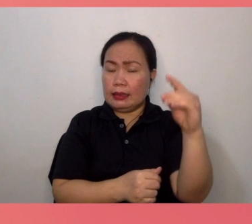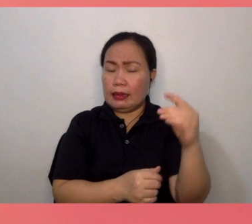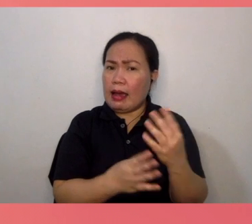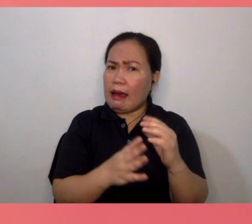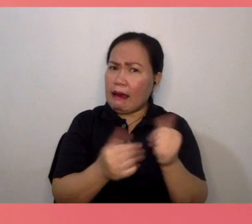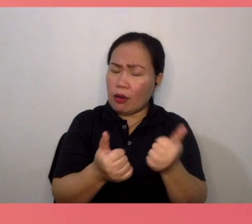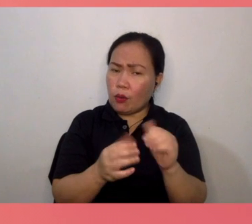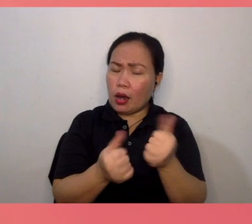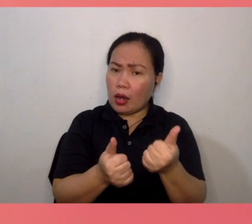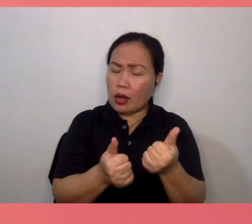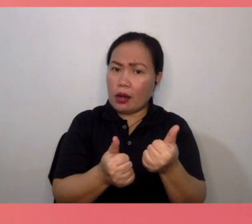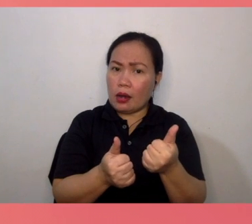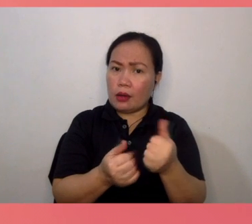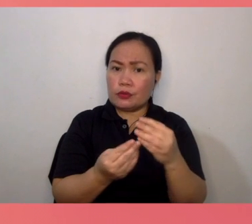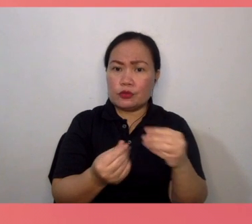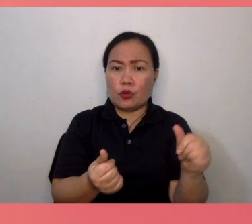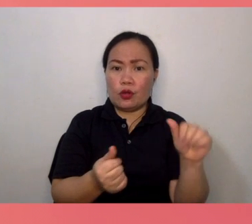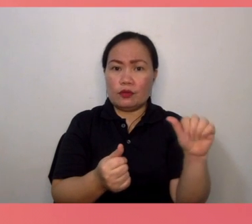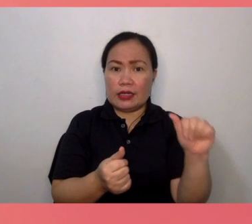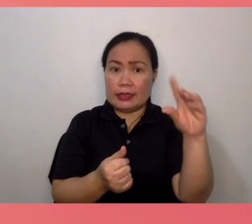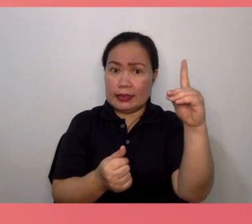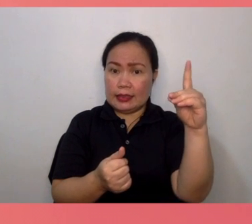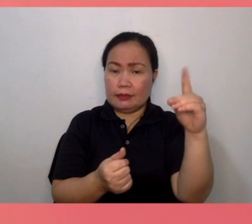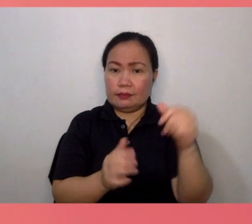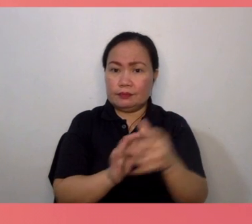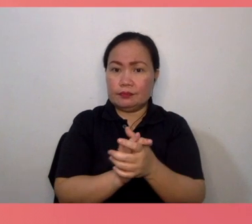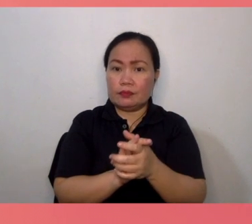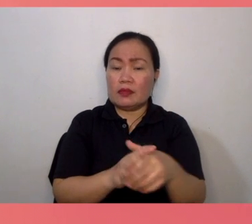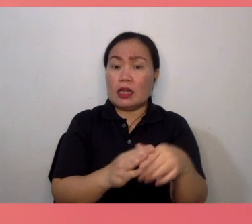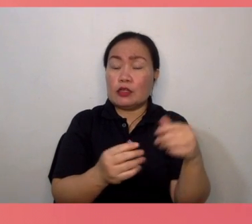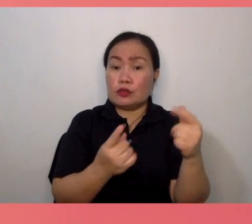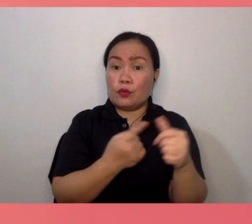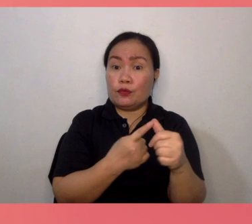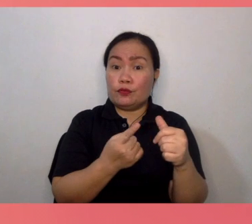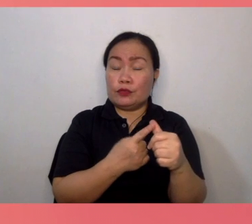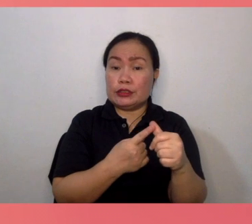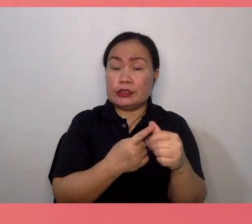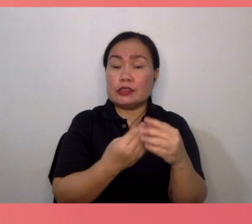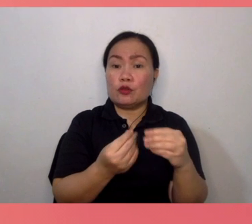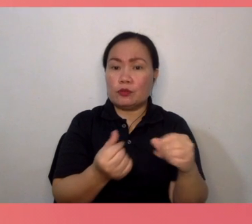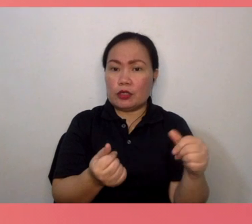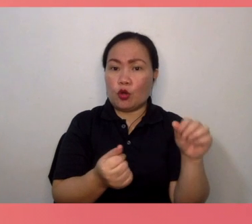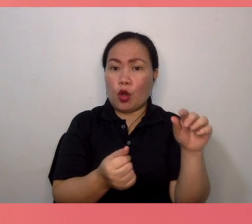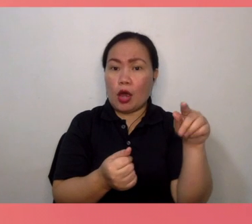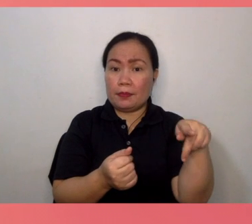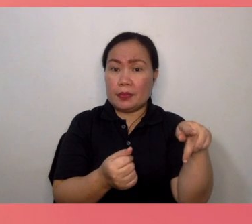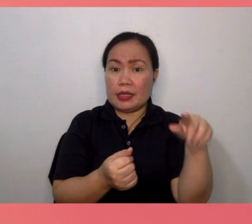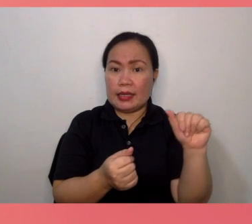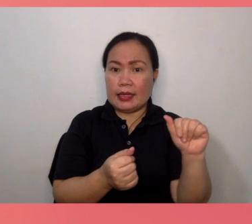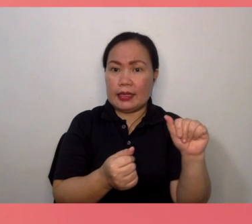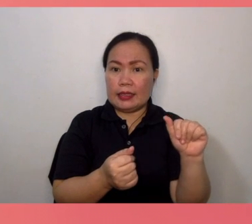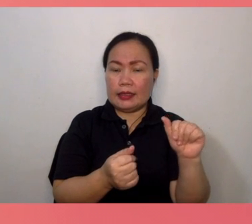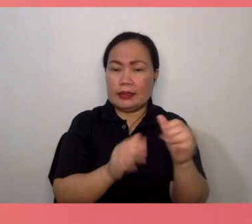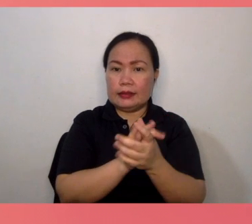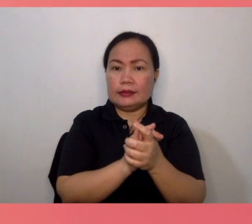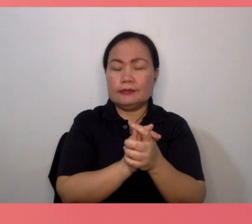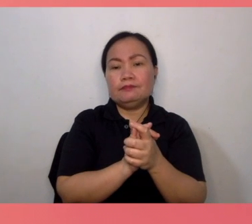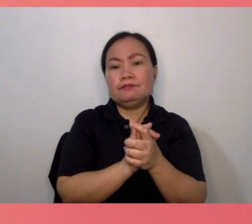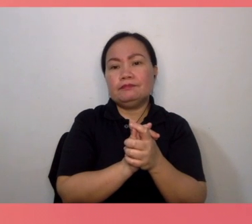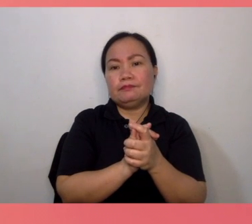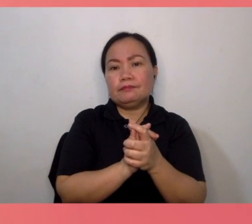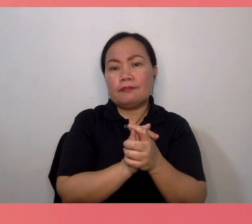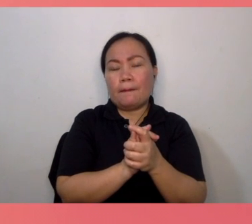natin makukuha itong buo? So, kailangan makuha muna natin itong si PA. Okay? So, para makuha natin itong